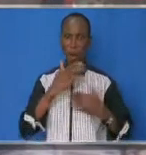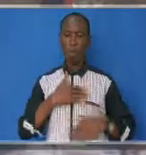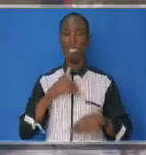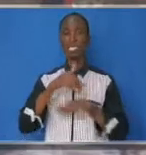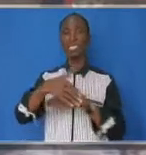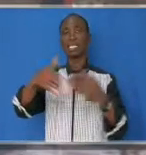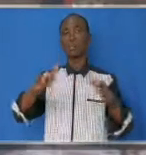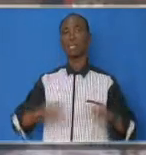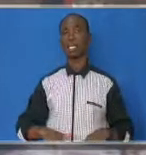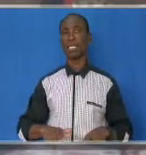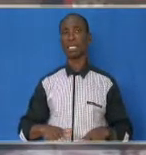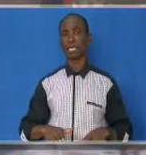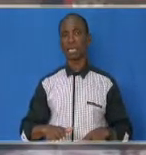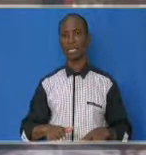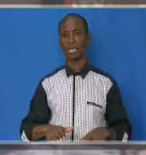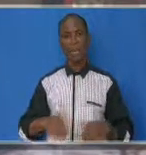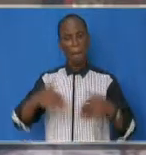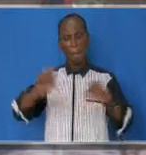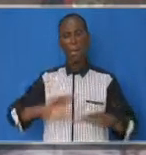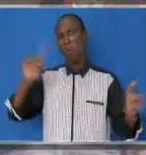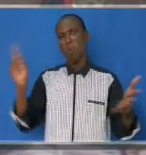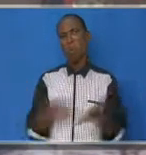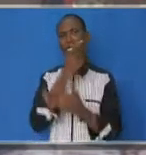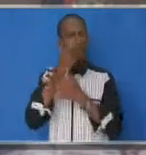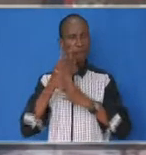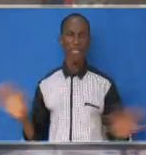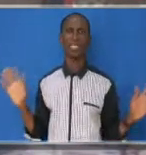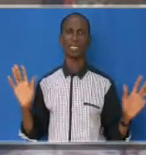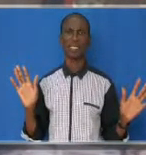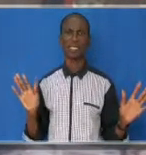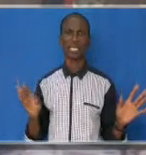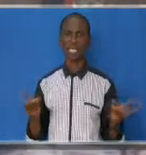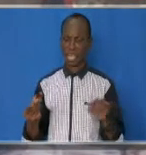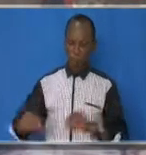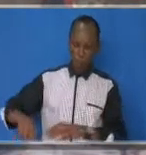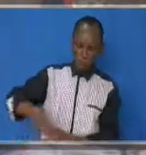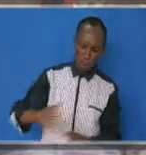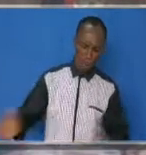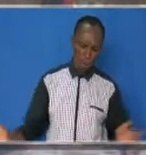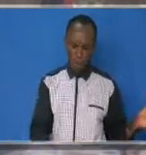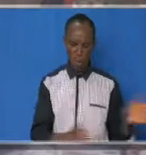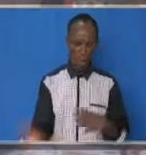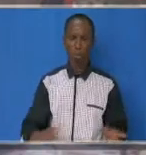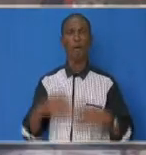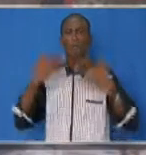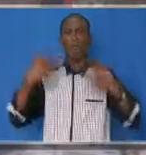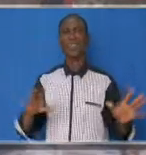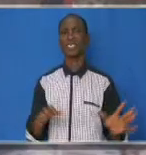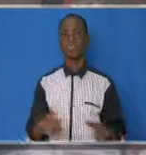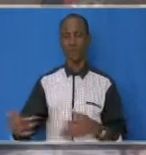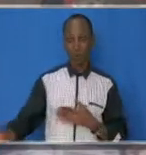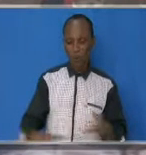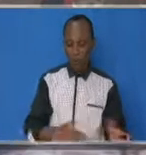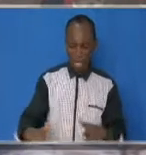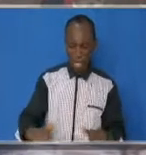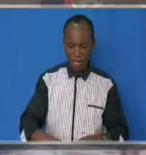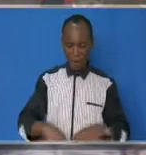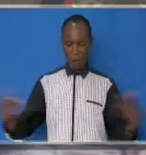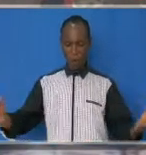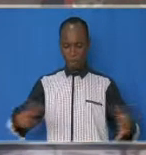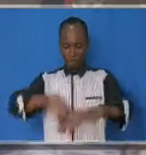Ye bedikai ashe. Wana, as I say, O to me a subo, the